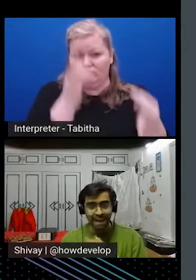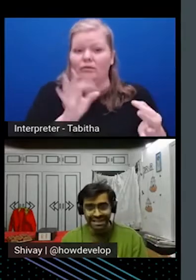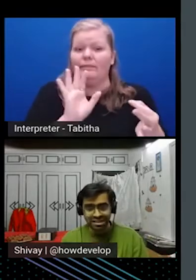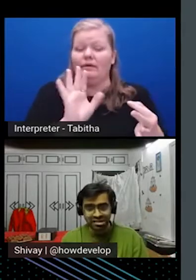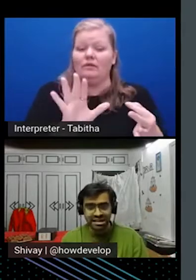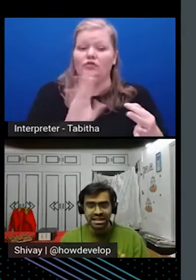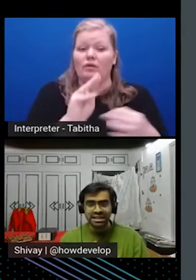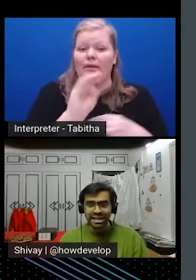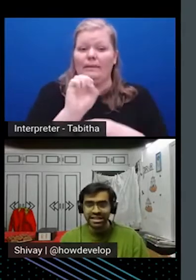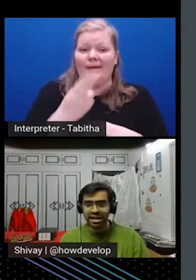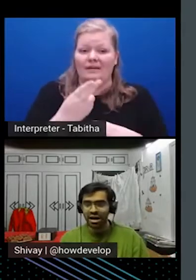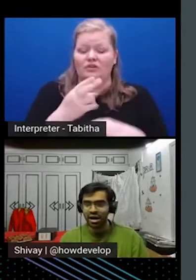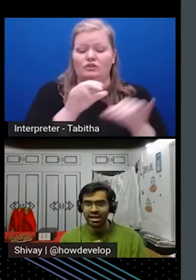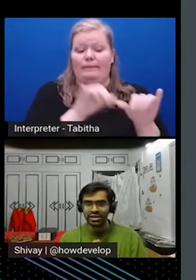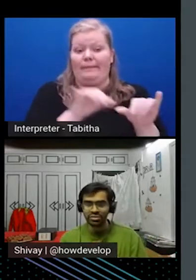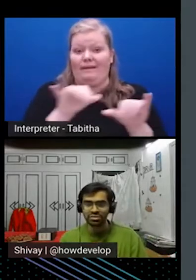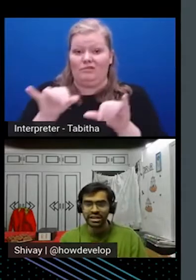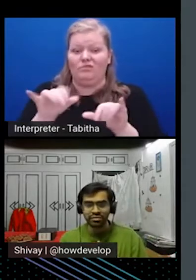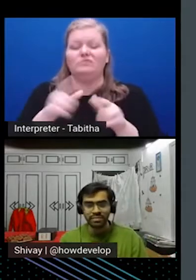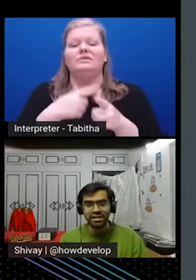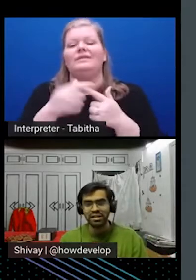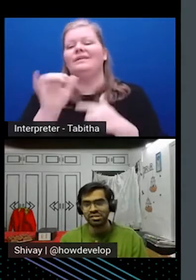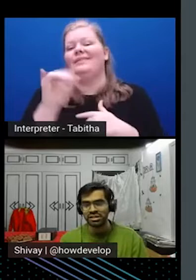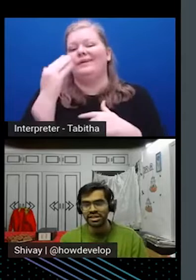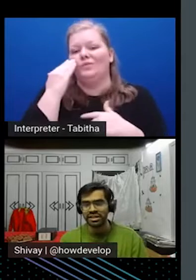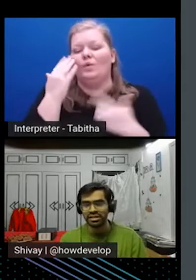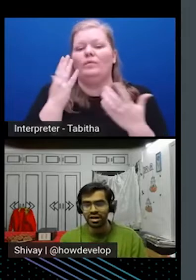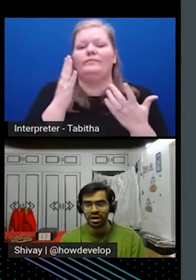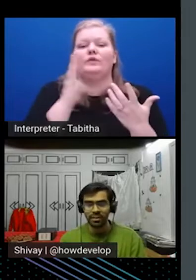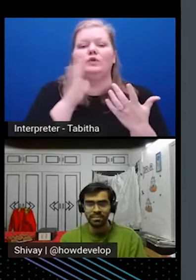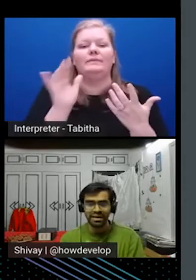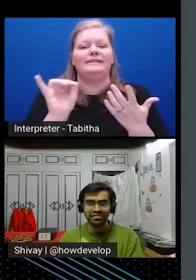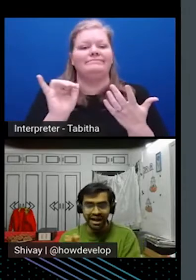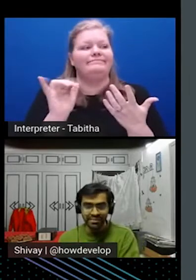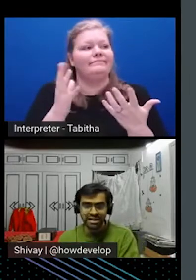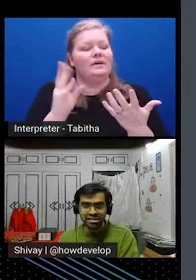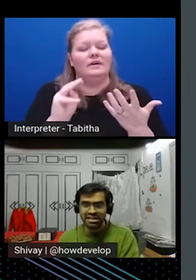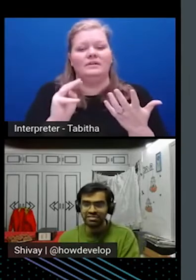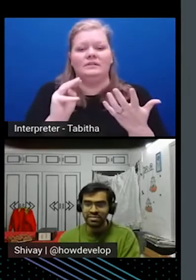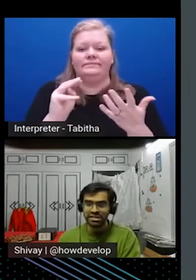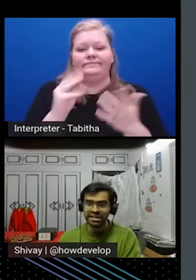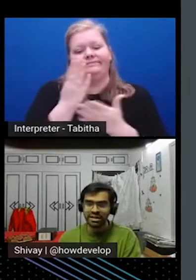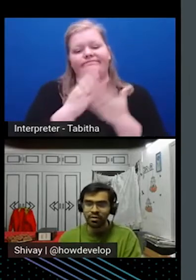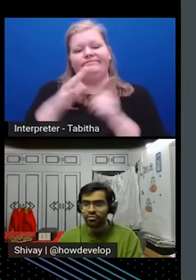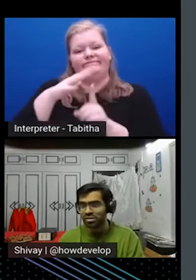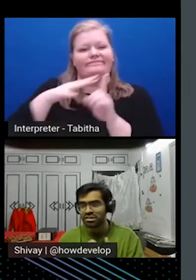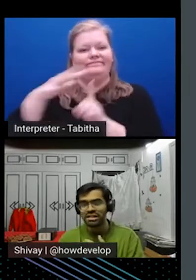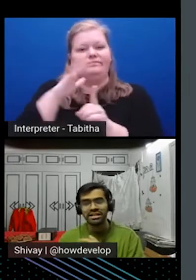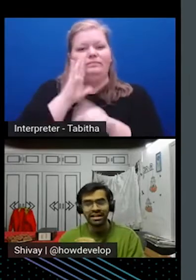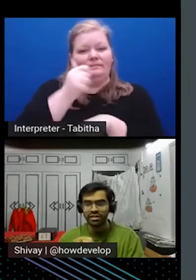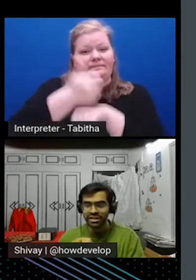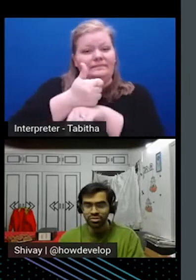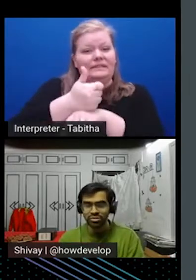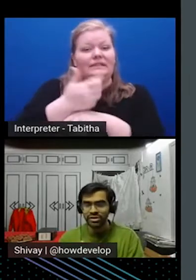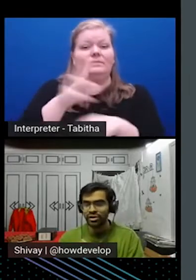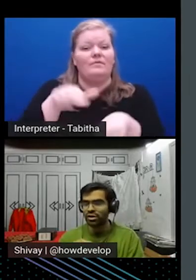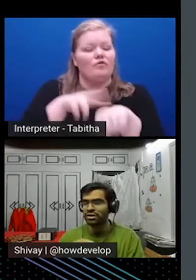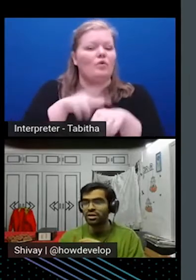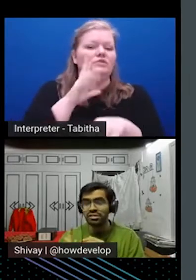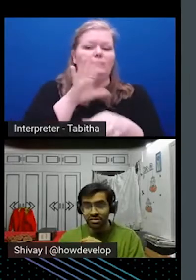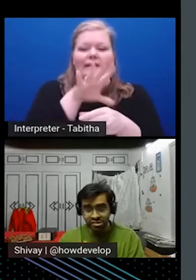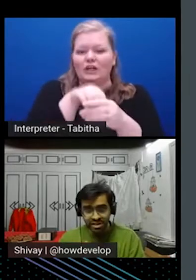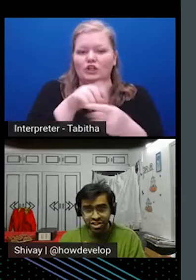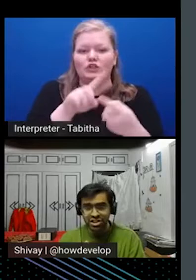mesh patterns. Then there would be certain environments that will be setting up. Of course, that would include